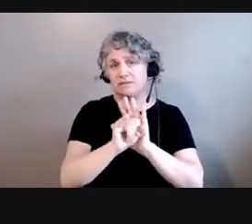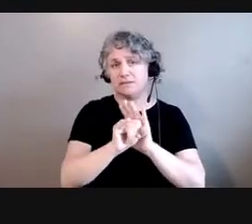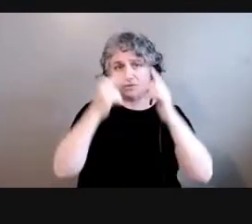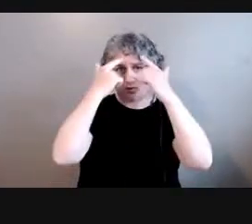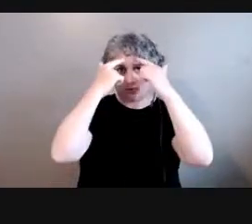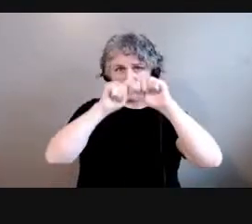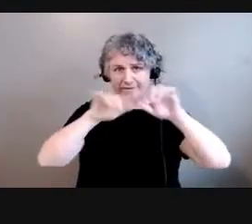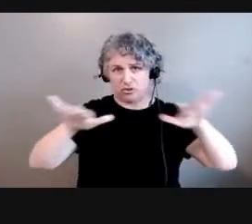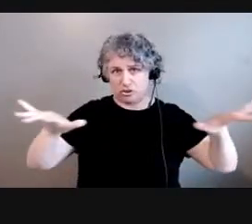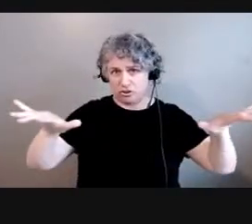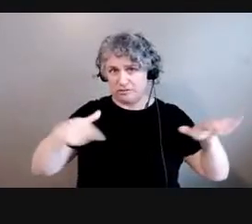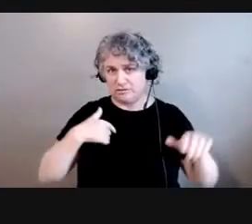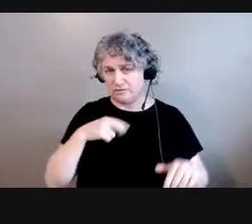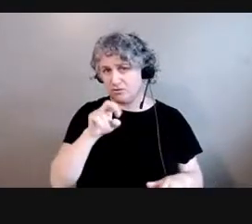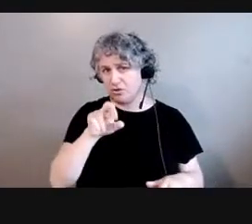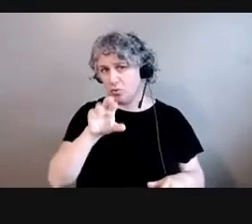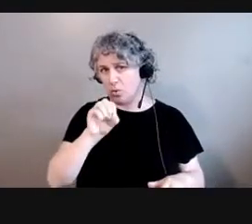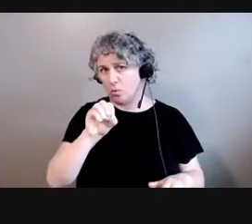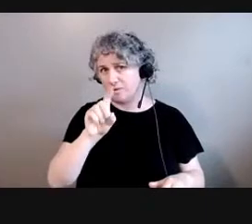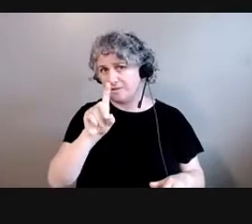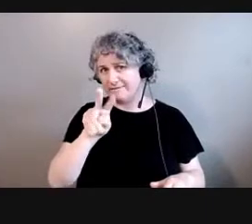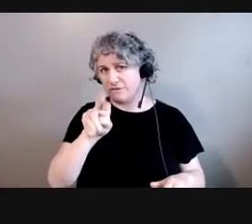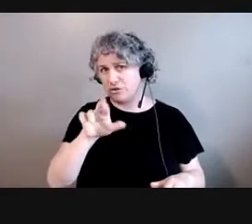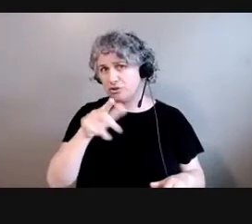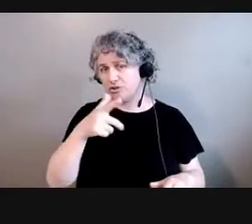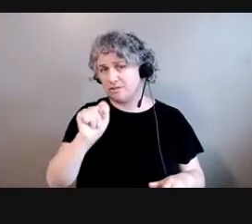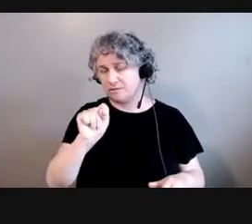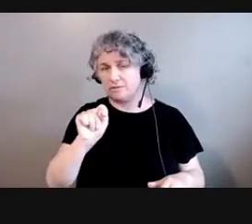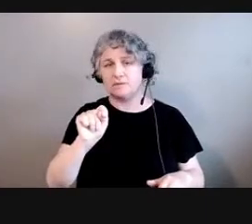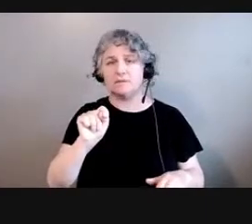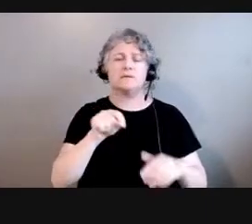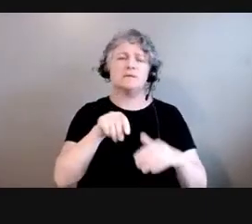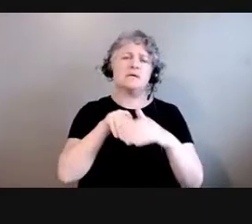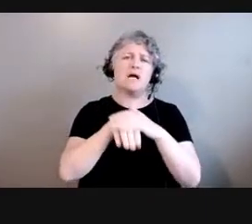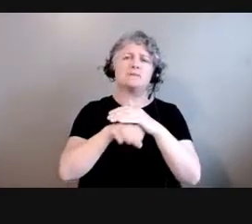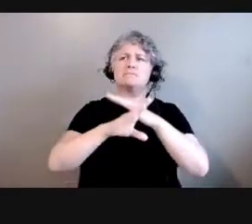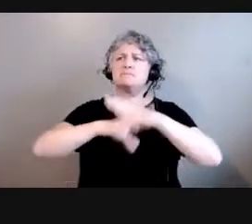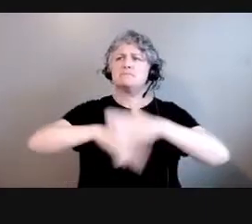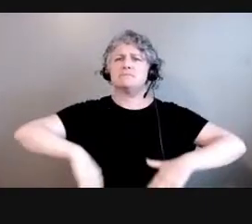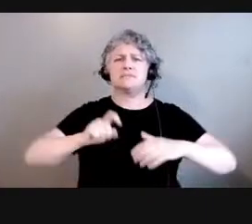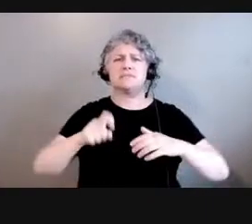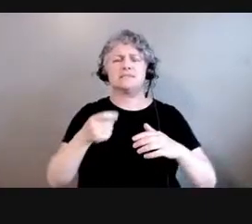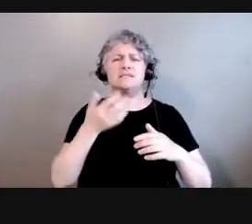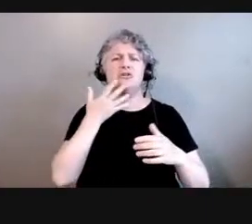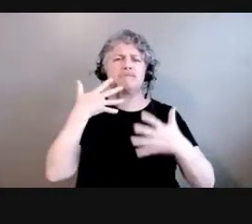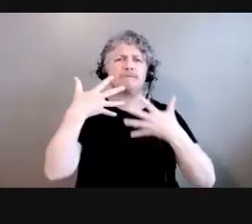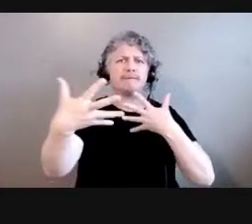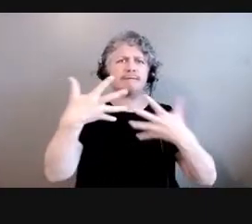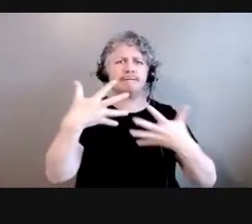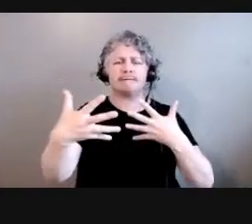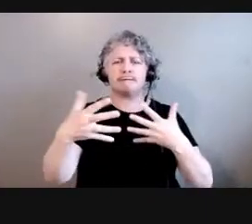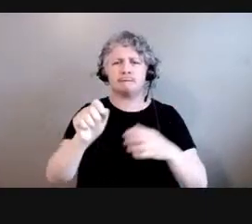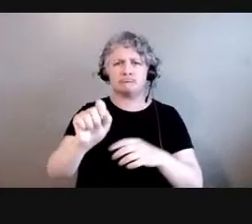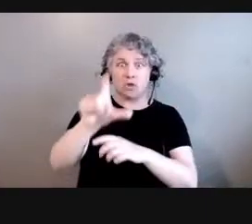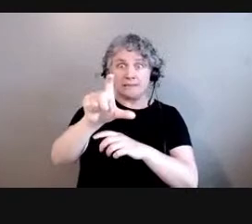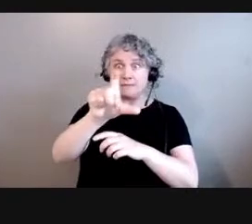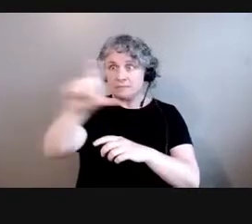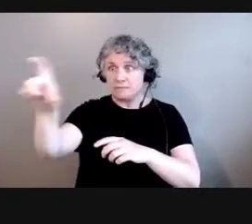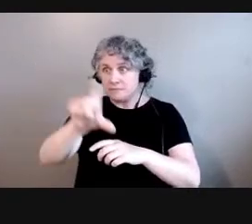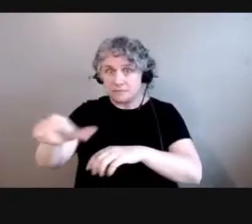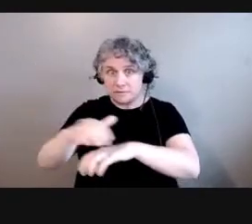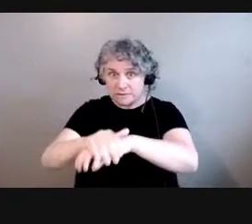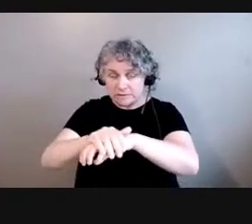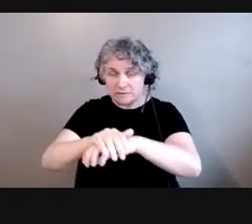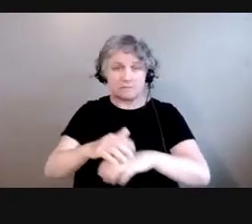neurodivergent, I seek accessibility in a park setting through high contrast, through large print, through audio and